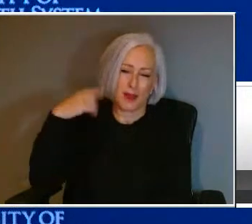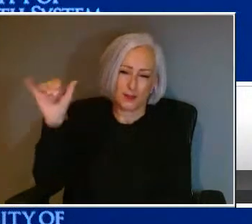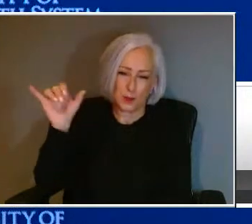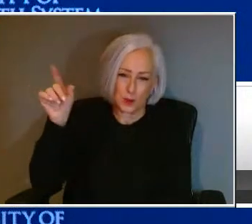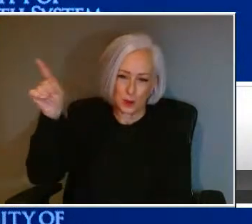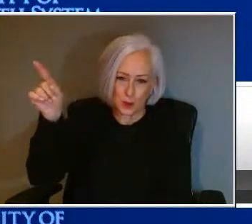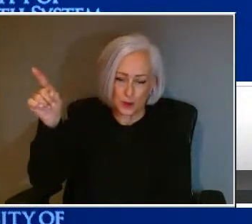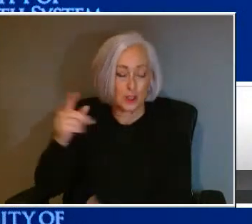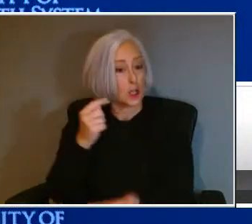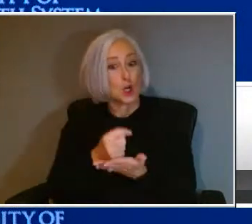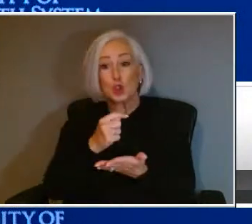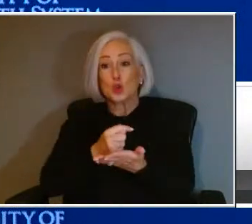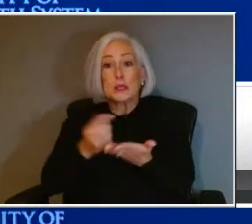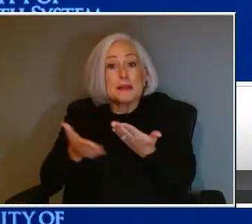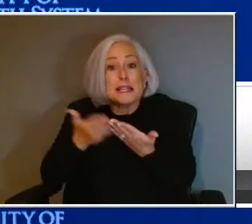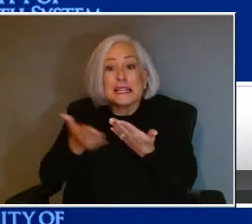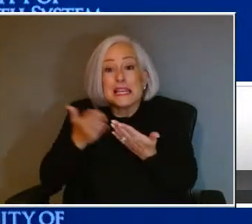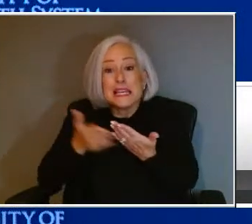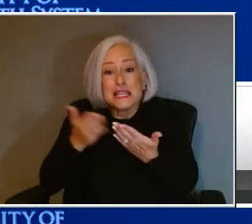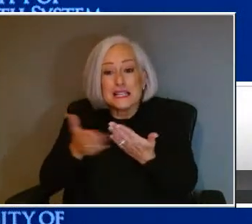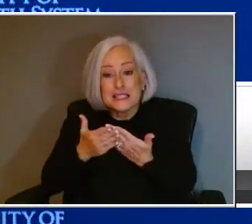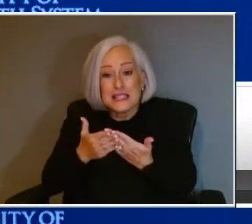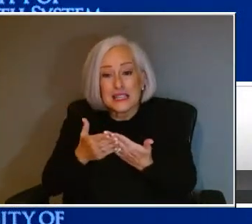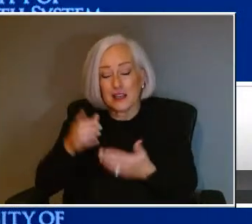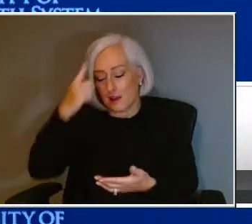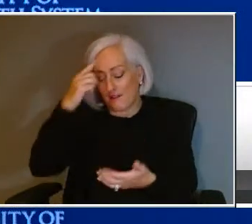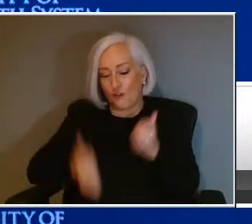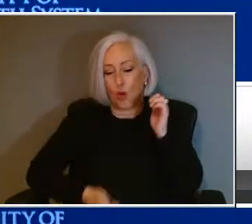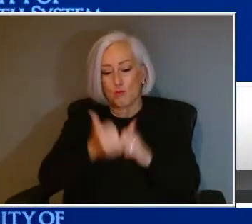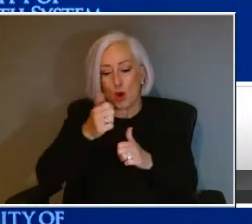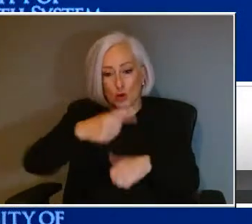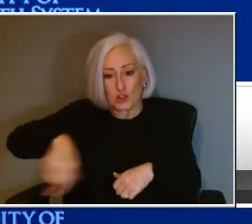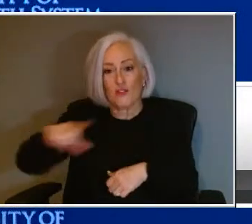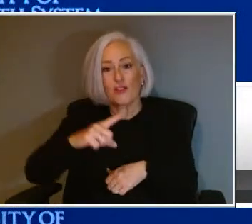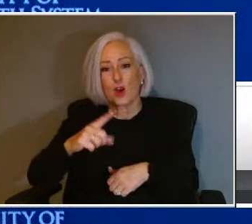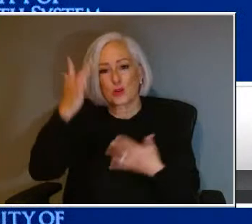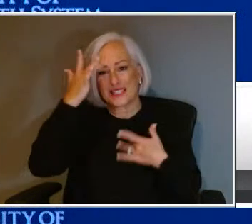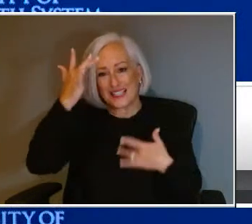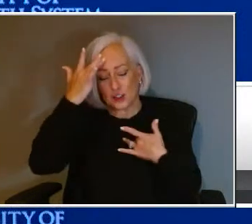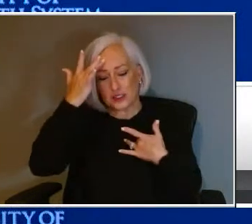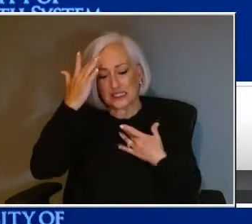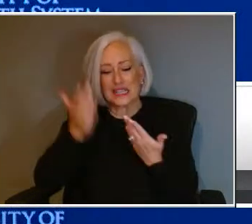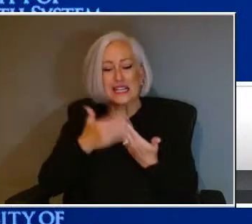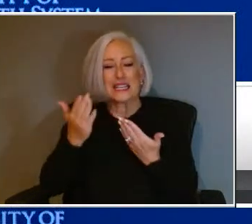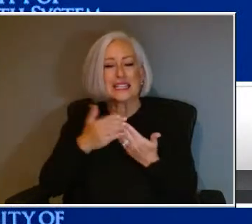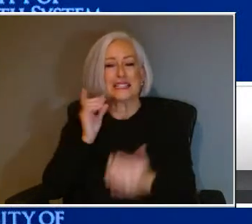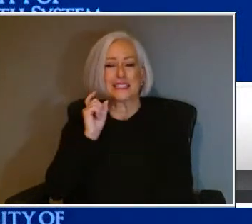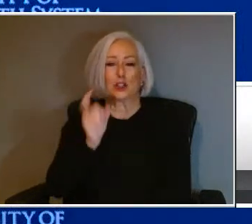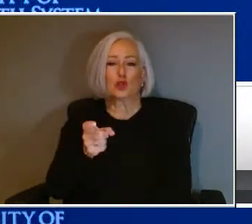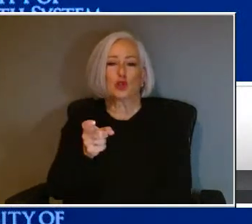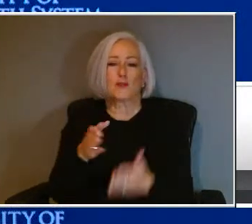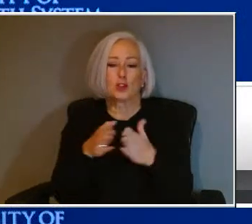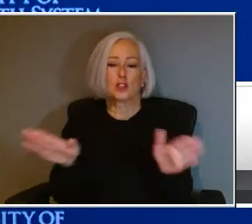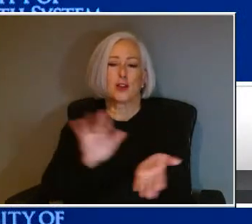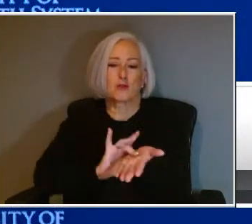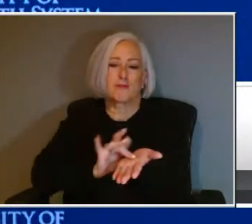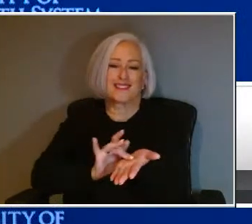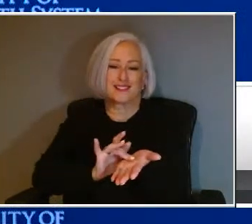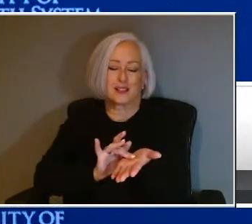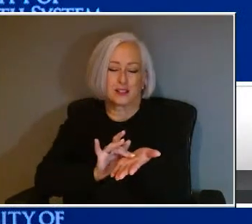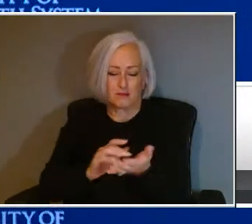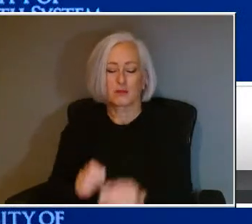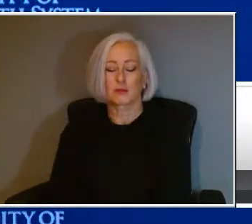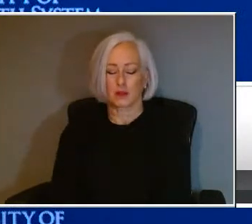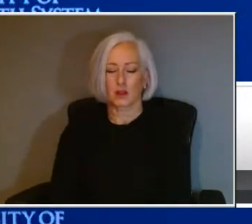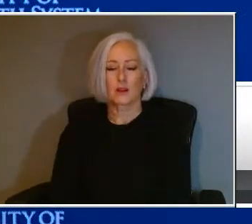easy. It is, for most of these, it is very easy to administer. It's a generic drug. But just the